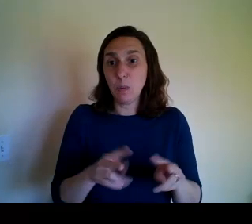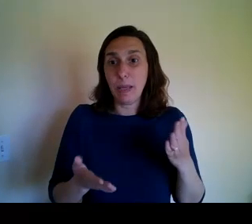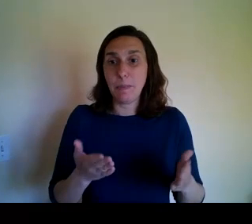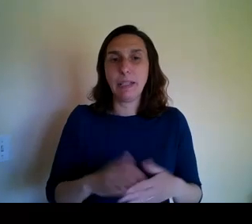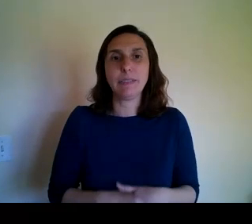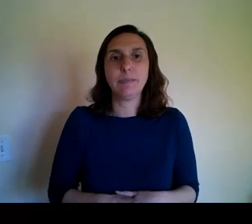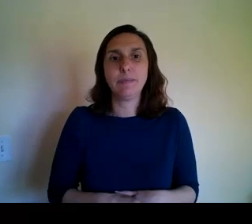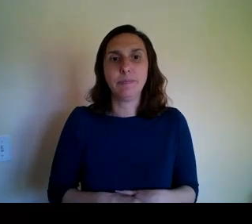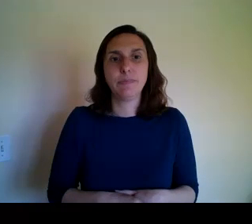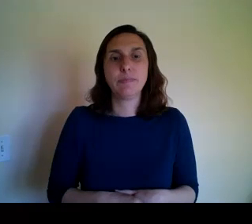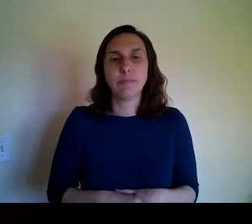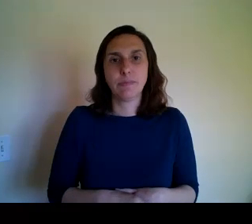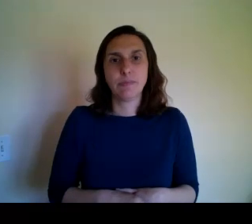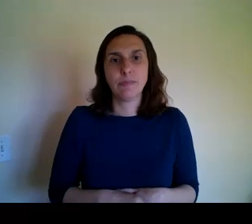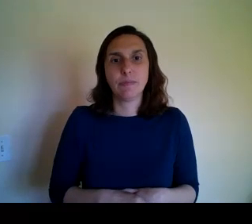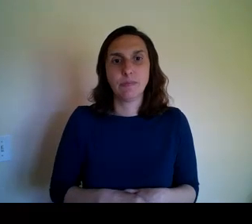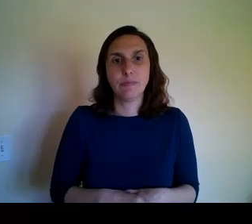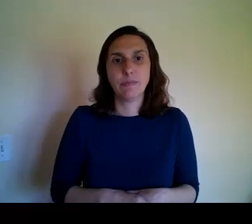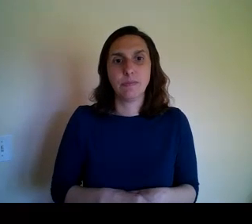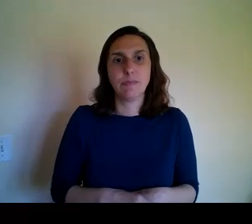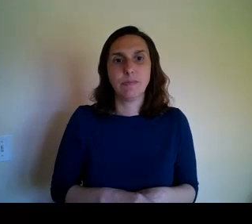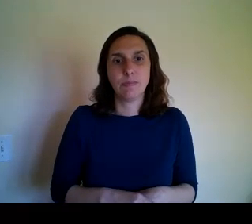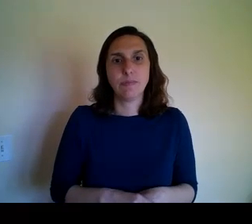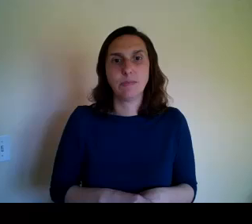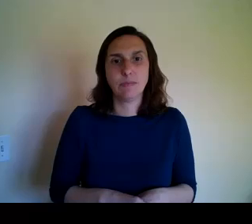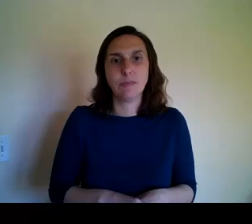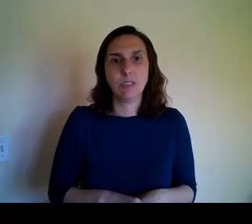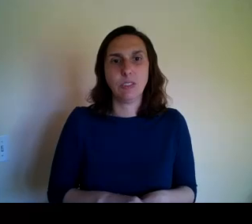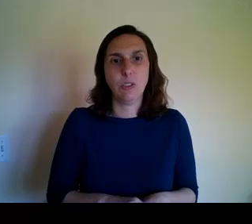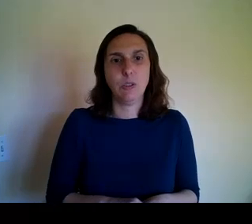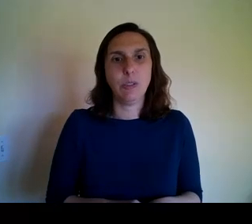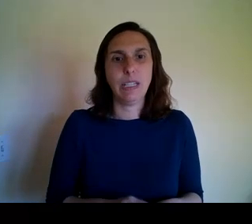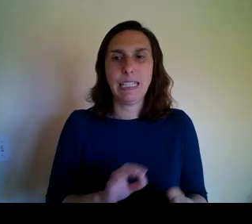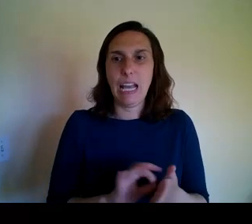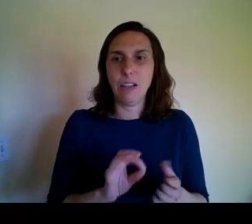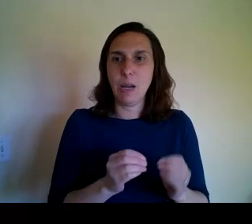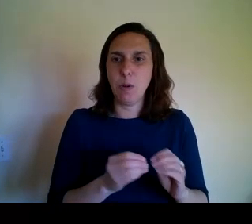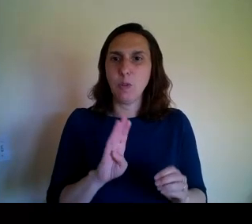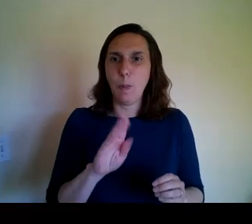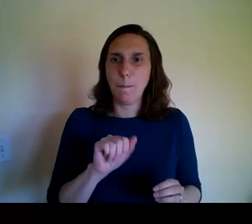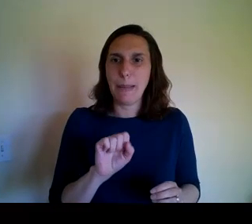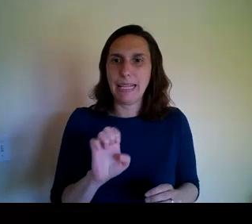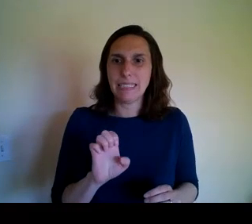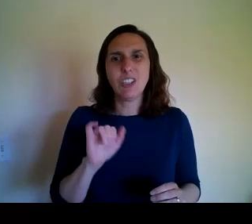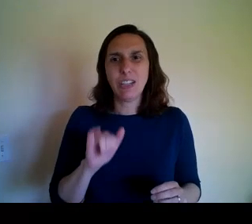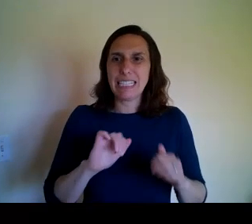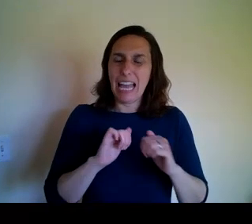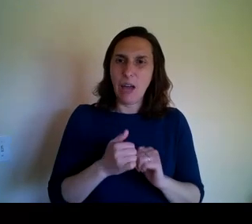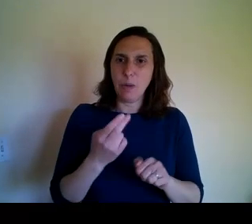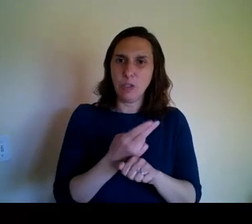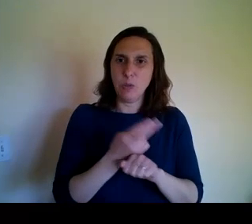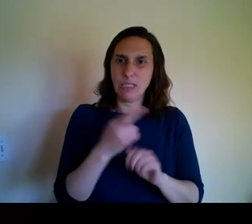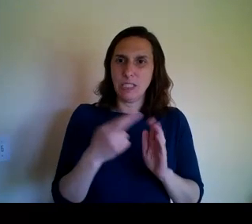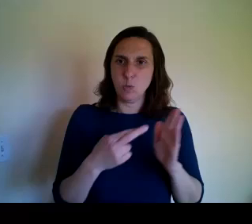And you're learning to count the number of whatever your base is coming across here. And so this is how this rule tends to get exploited.